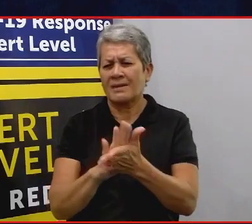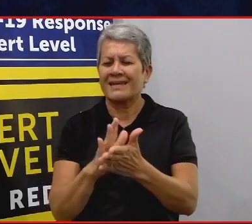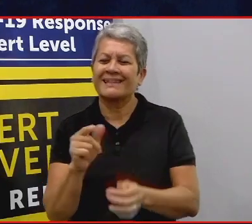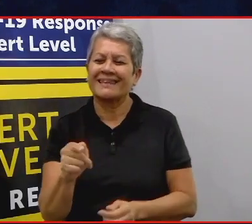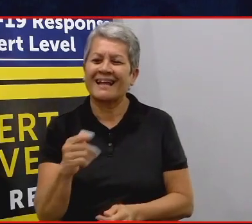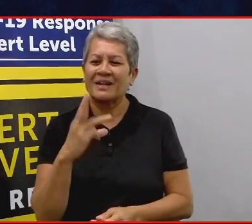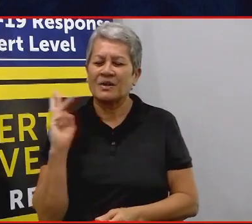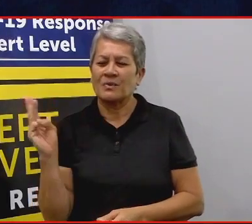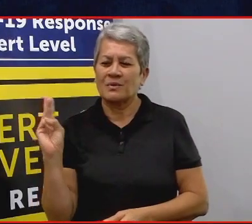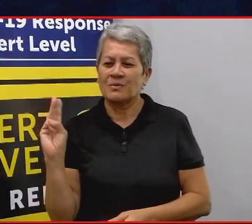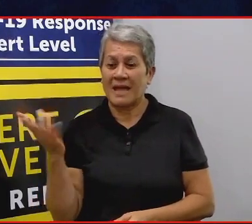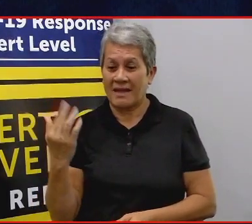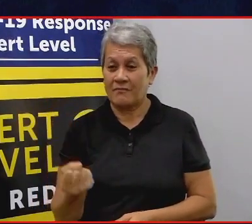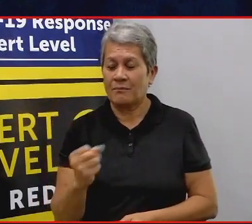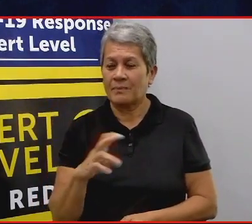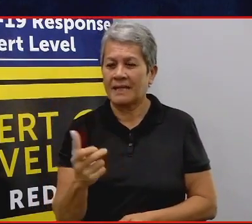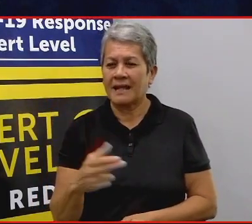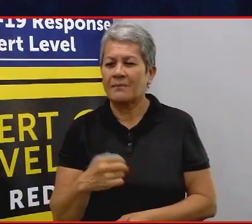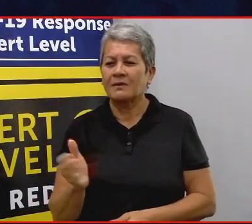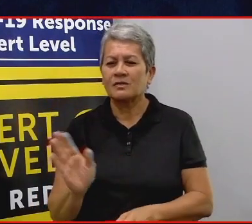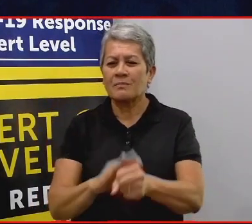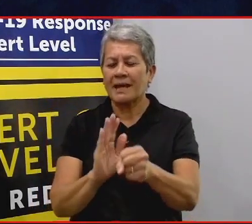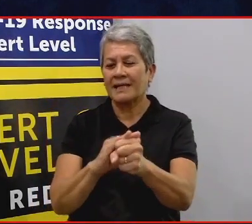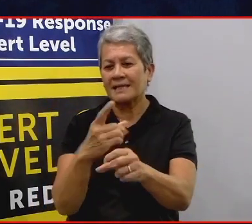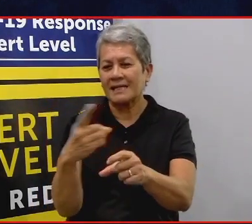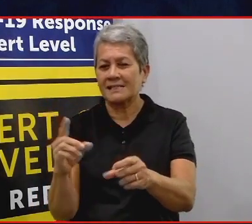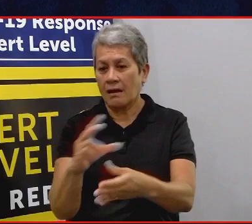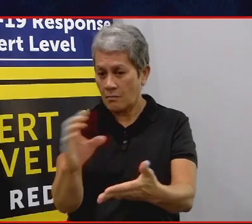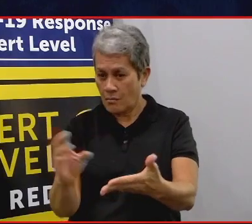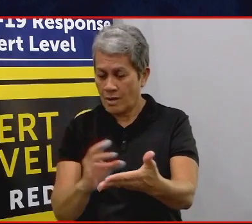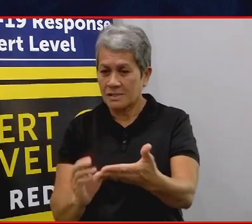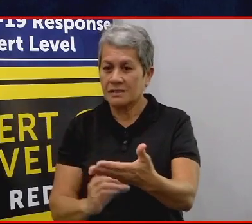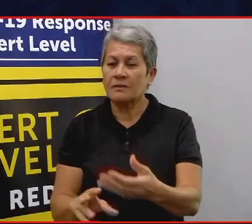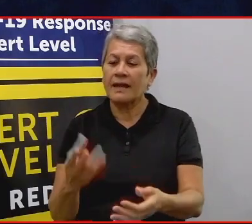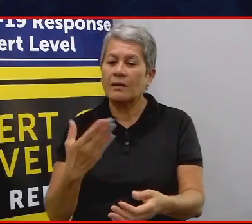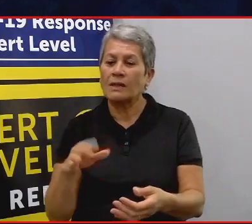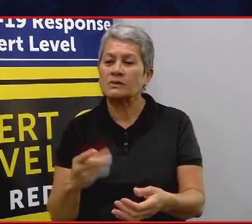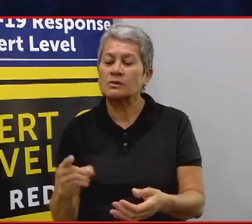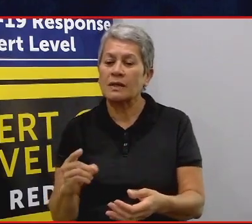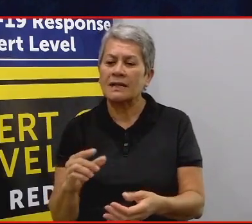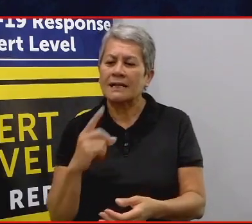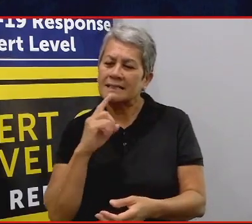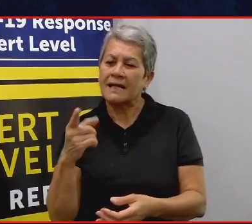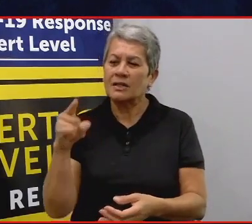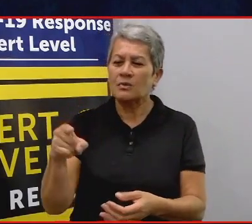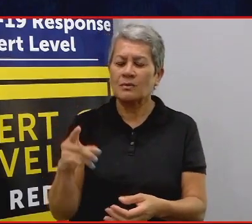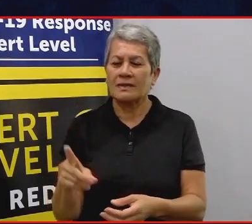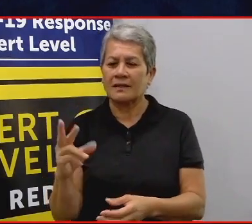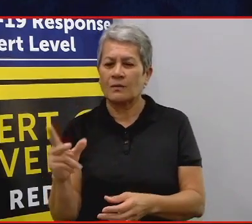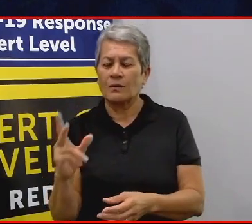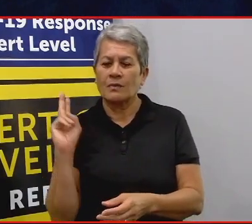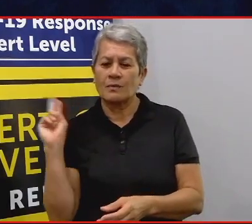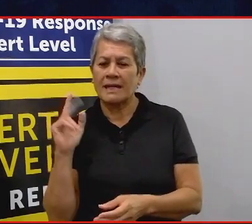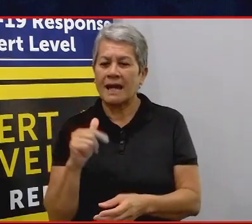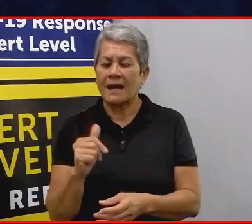able to make these arrangements and want to reassure you that we are taking every possible step to reduce any risk